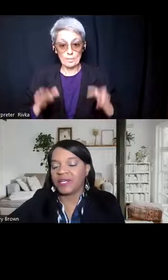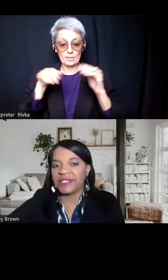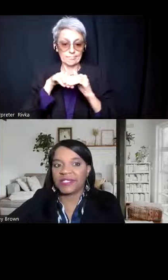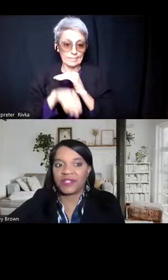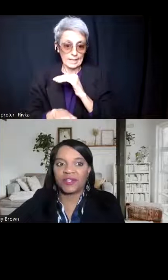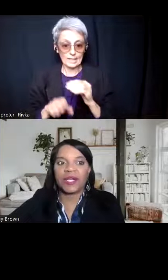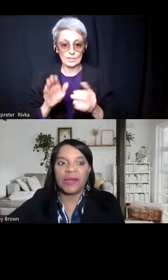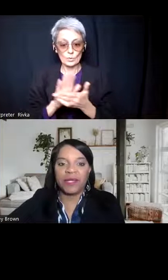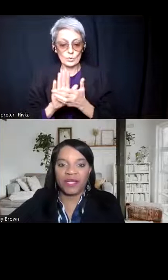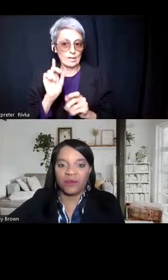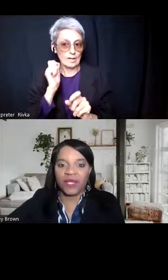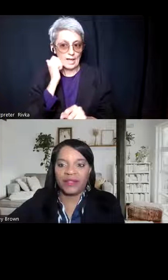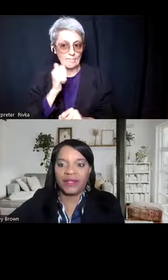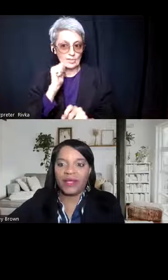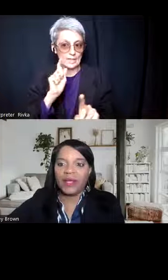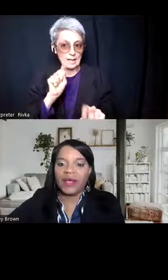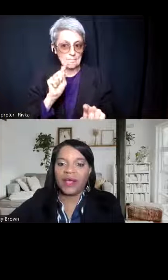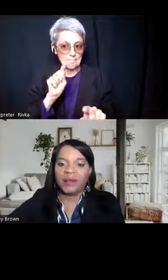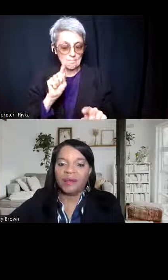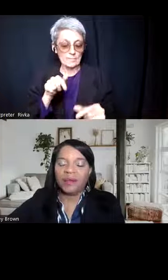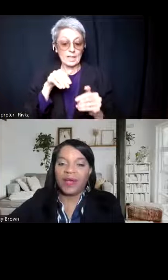the experiences that they're coming in with.